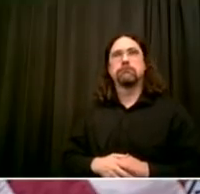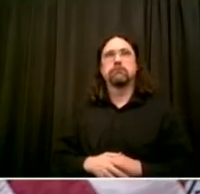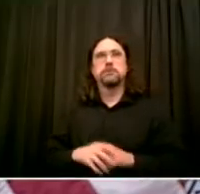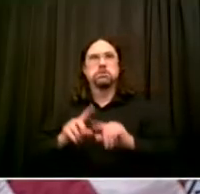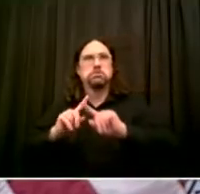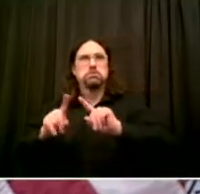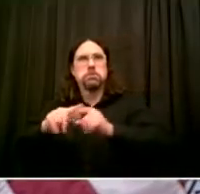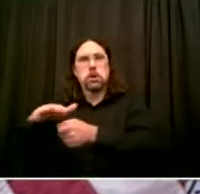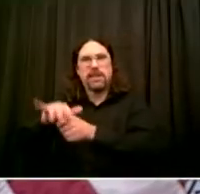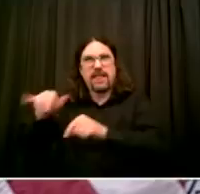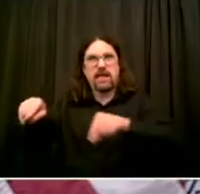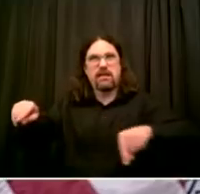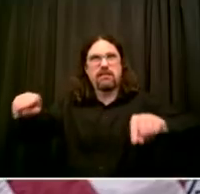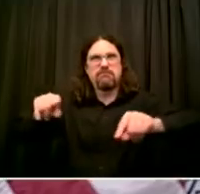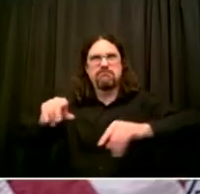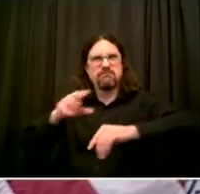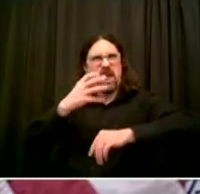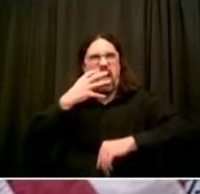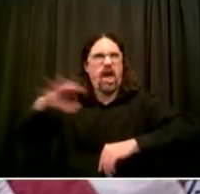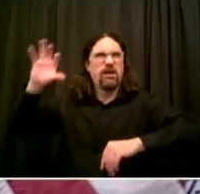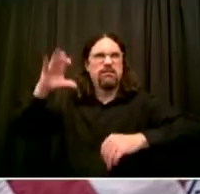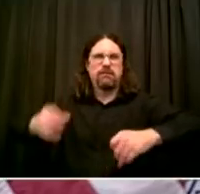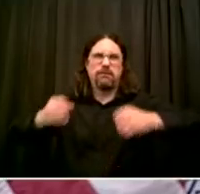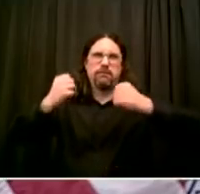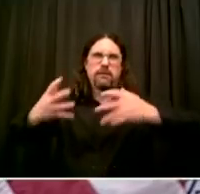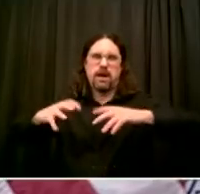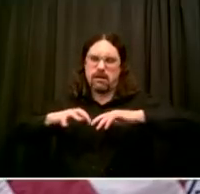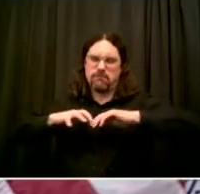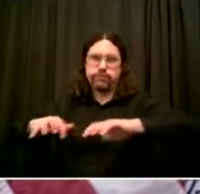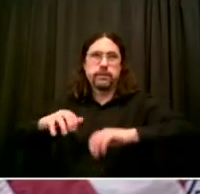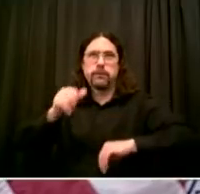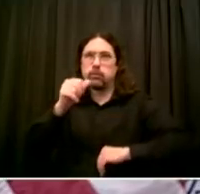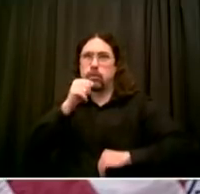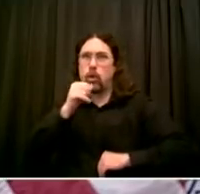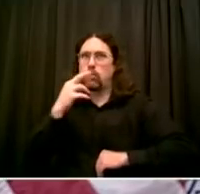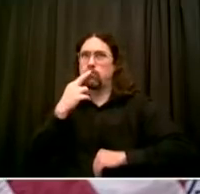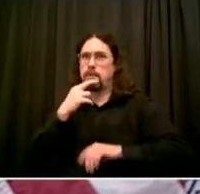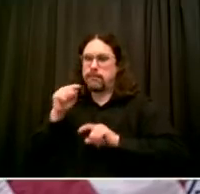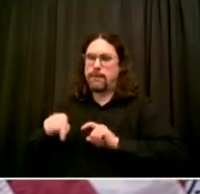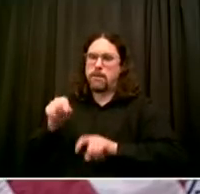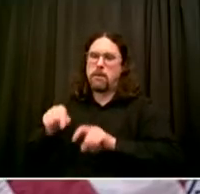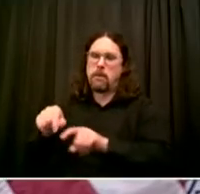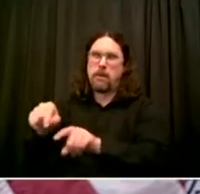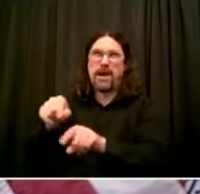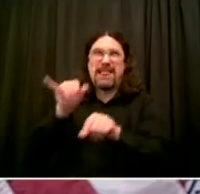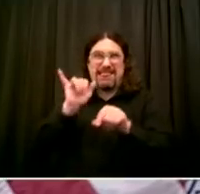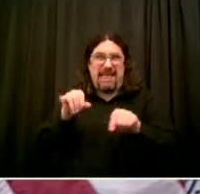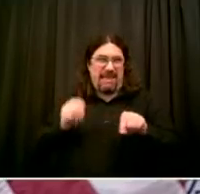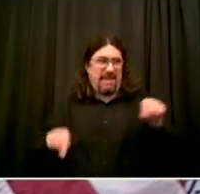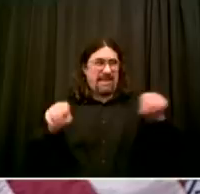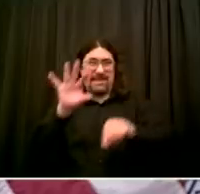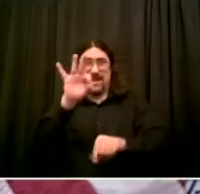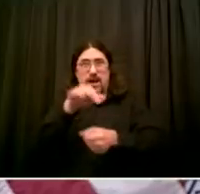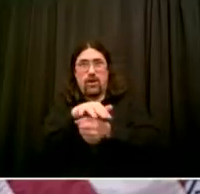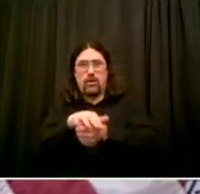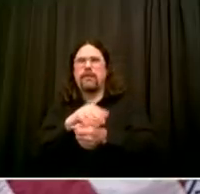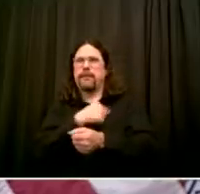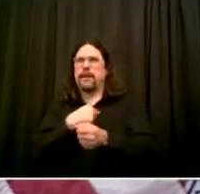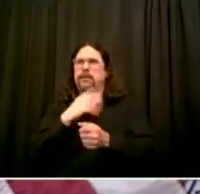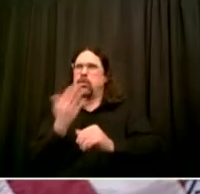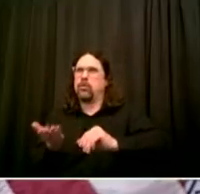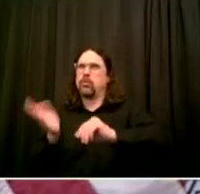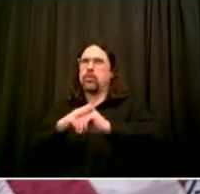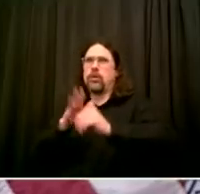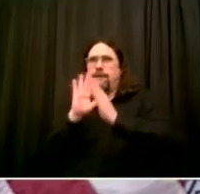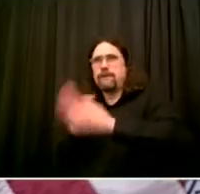and obviously get them up and running the right way. So in terms of how people get there, the